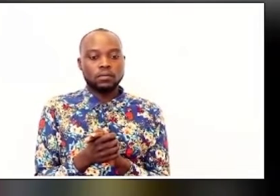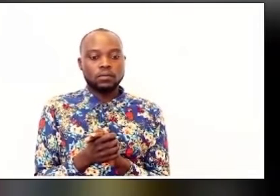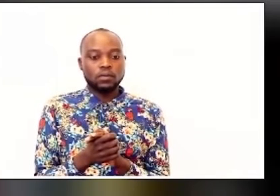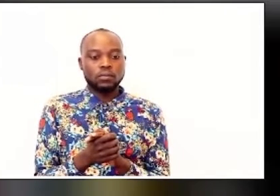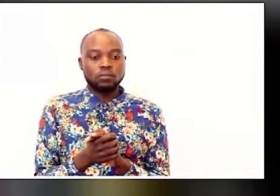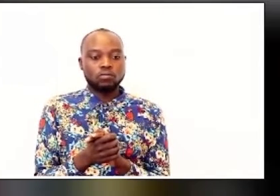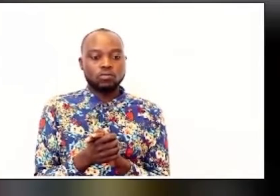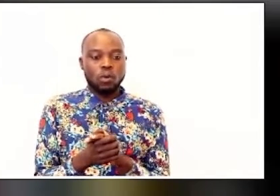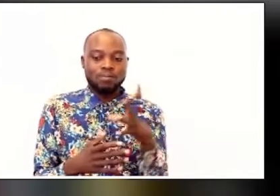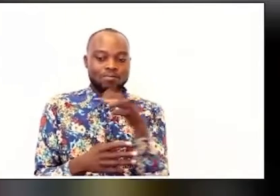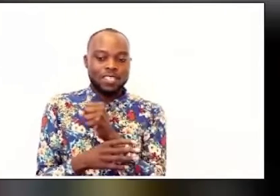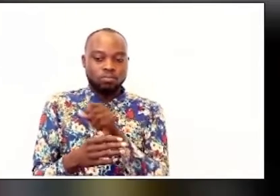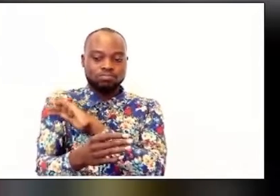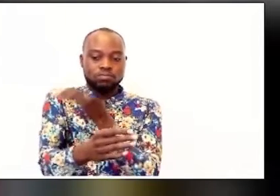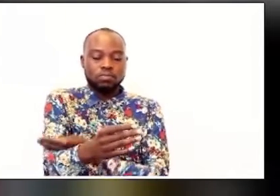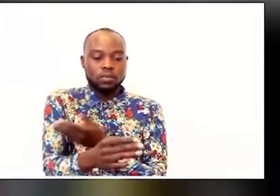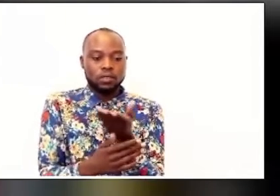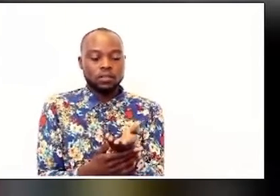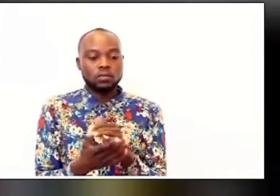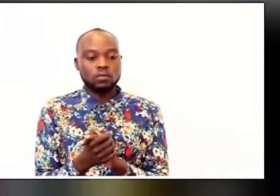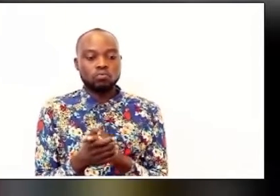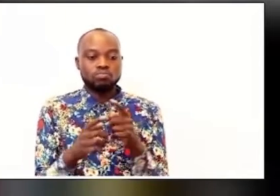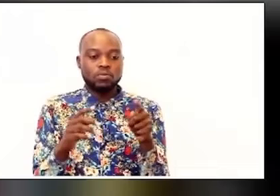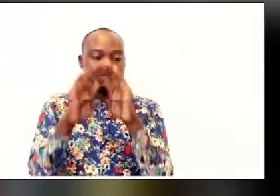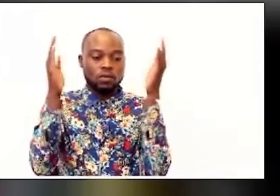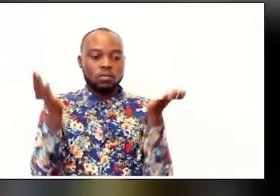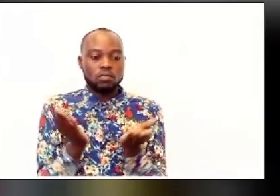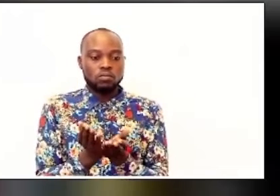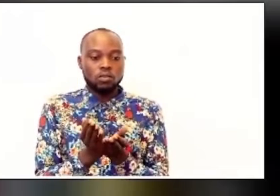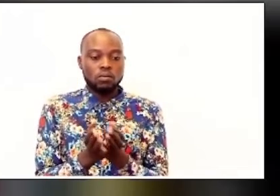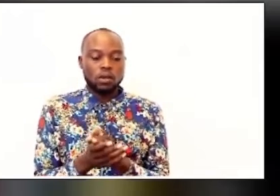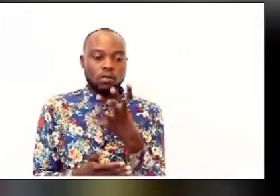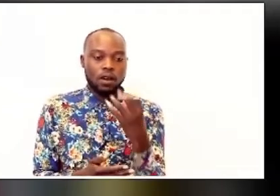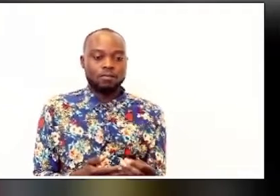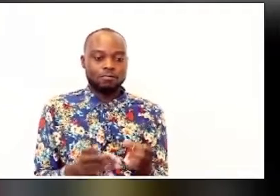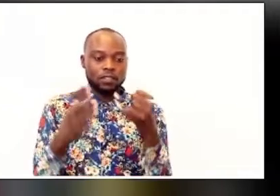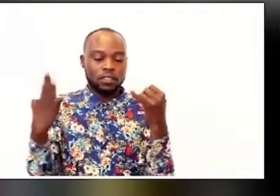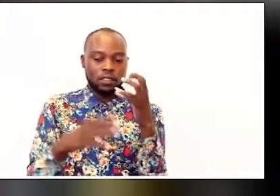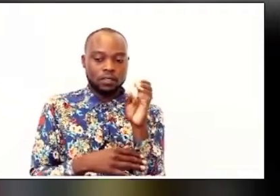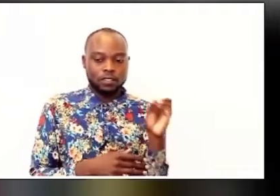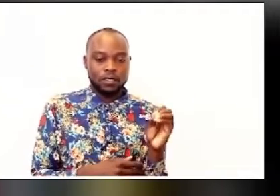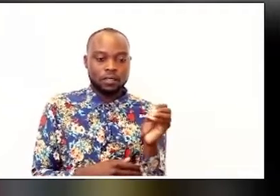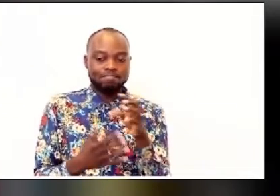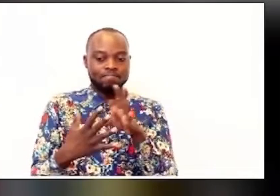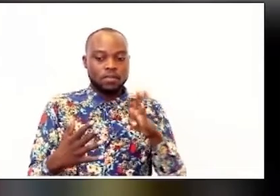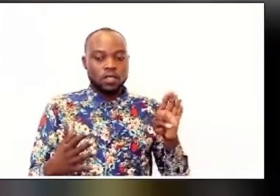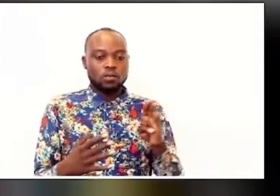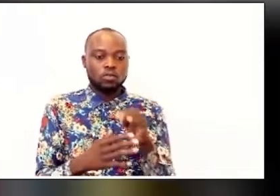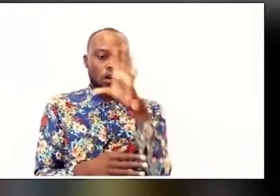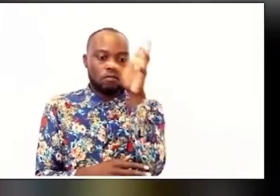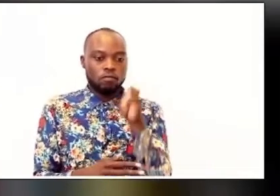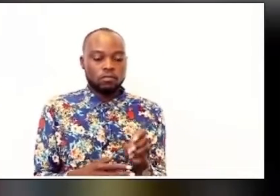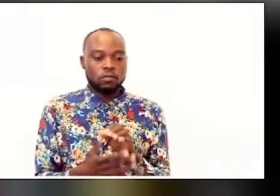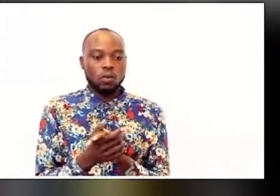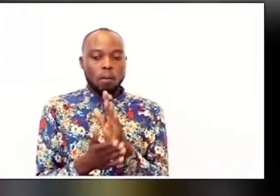existing fossil fuel capacity. And in a continent where we have 600 million Africans without,